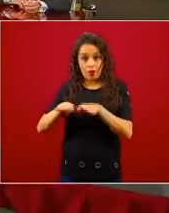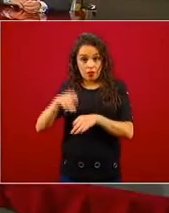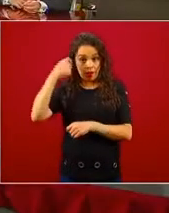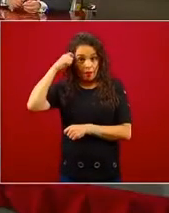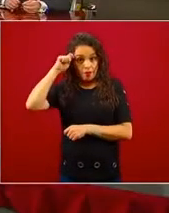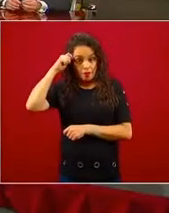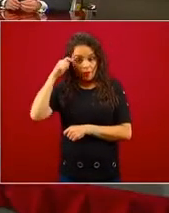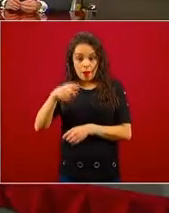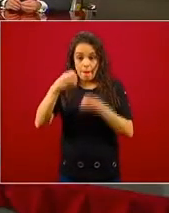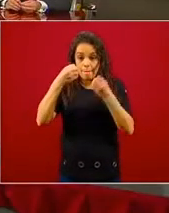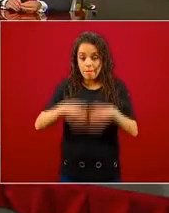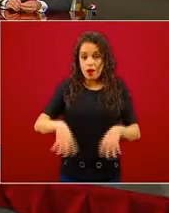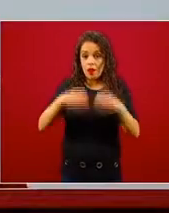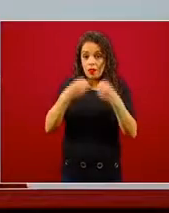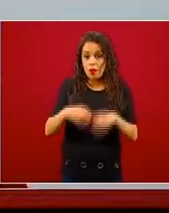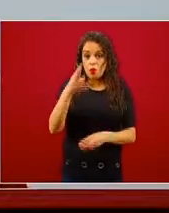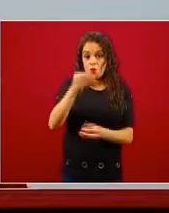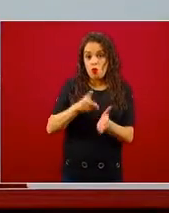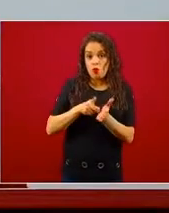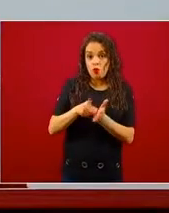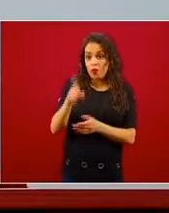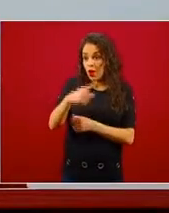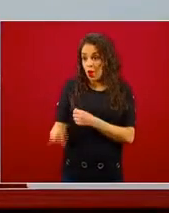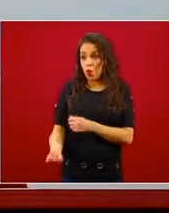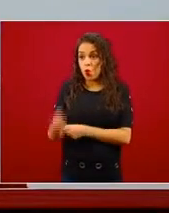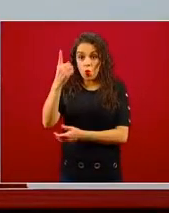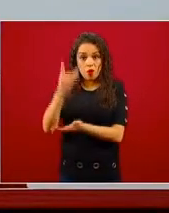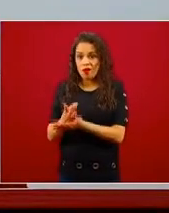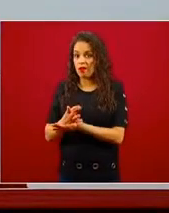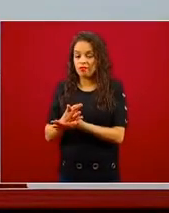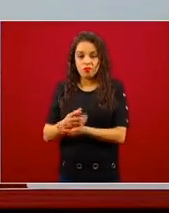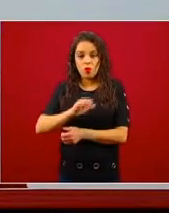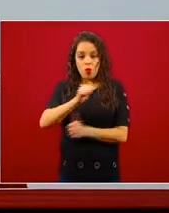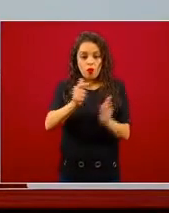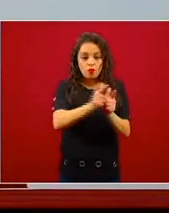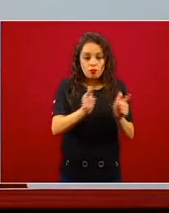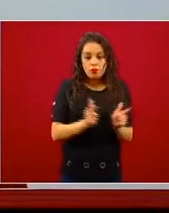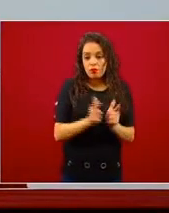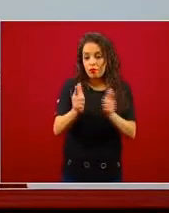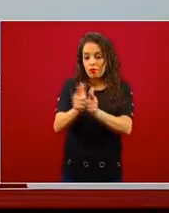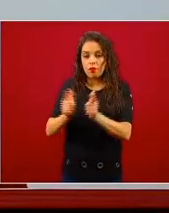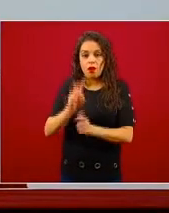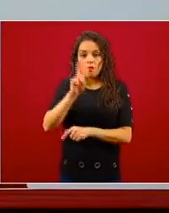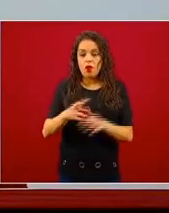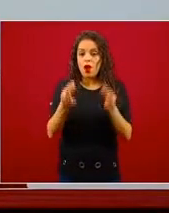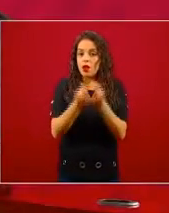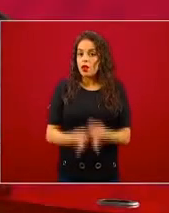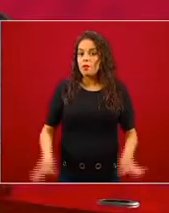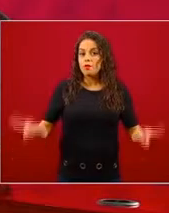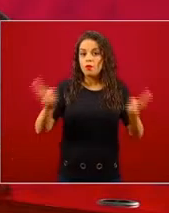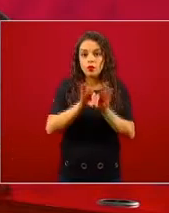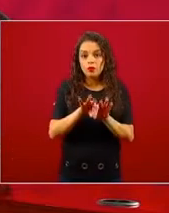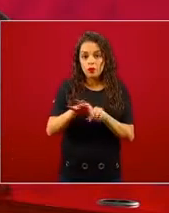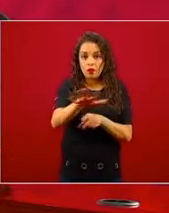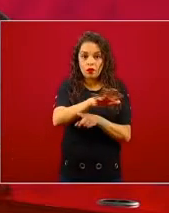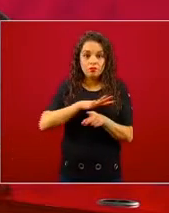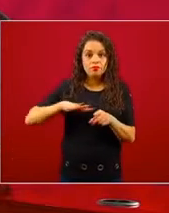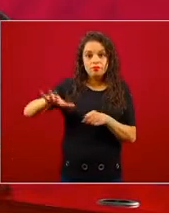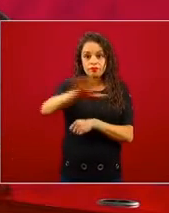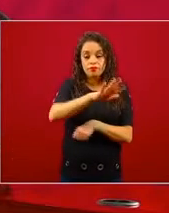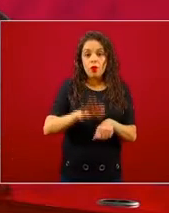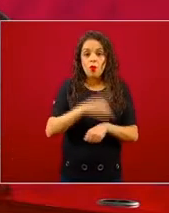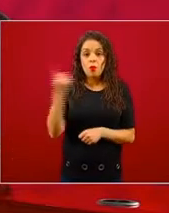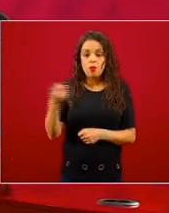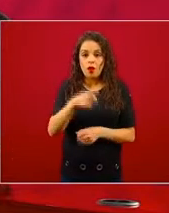So it's not only domestic workers who are losing rights today. There are many other groups of workers who have been very important to